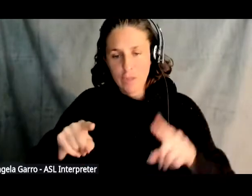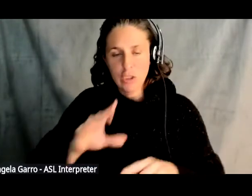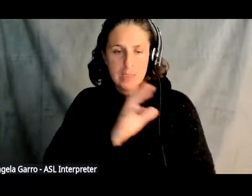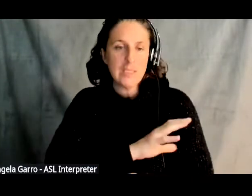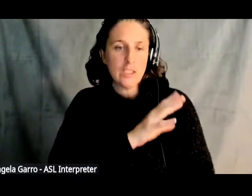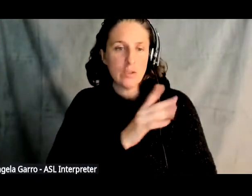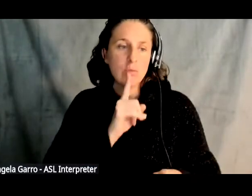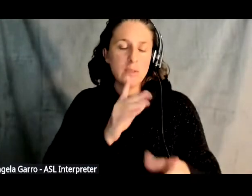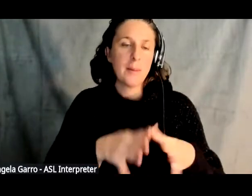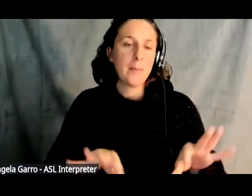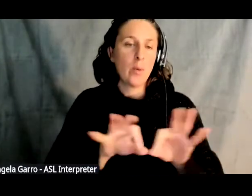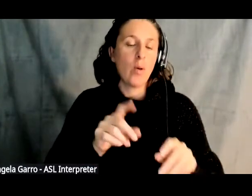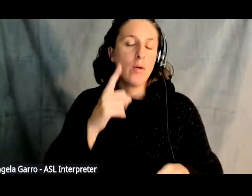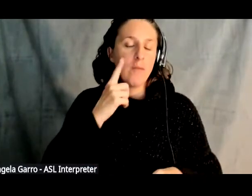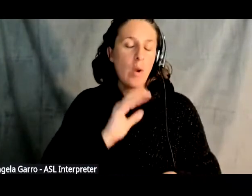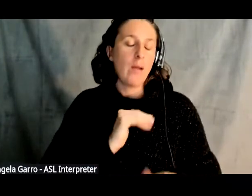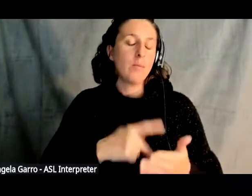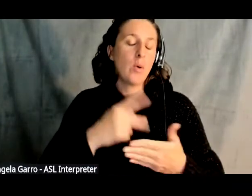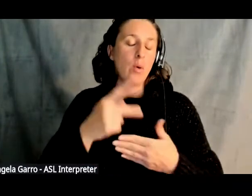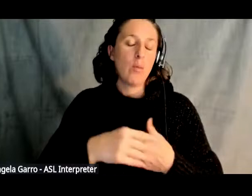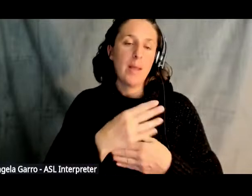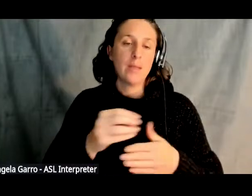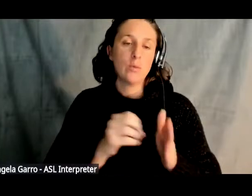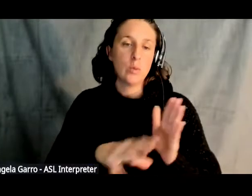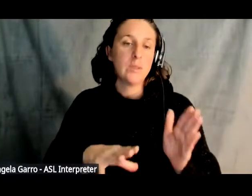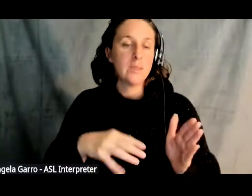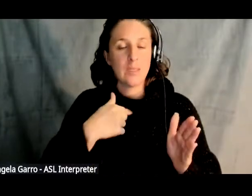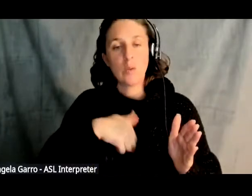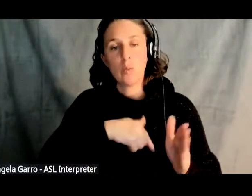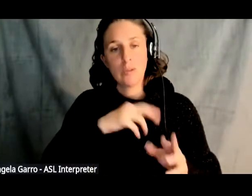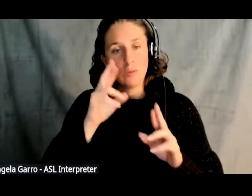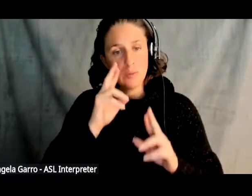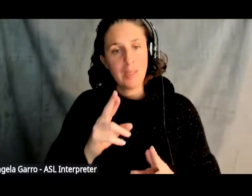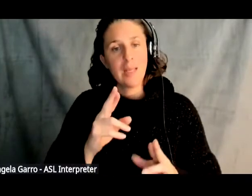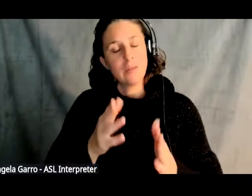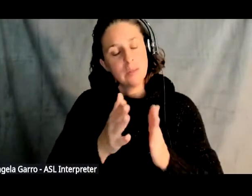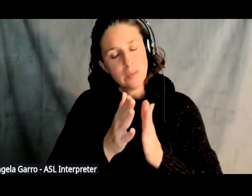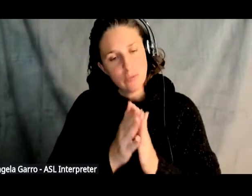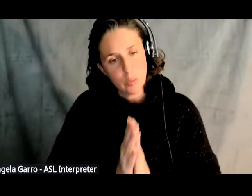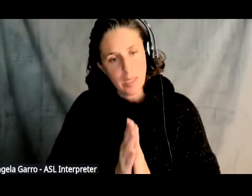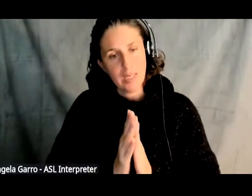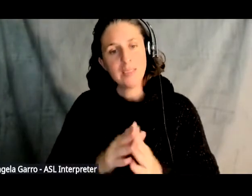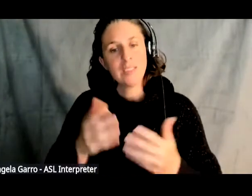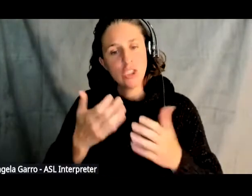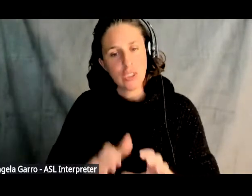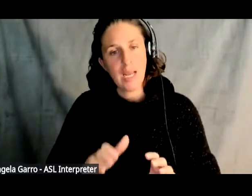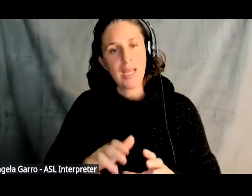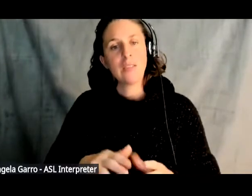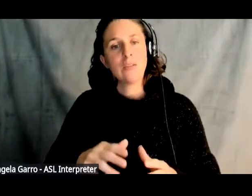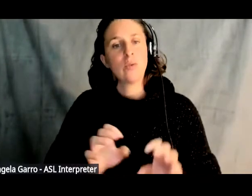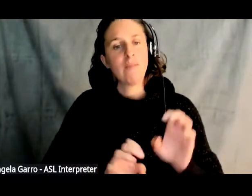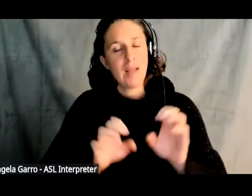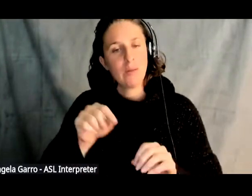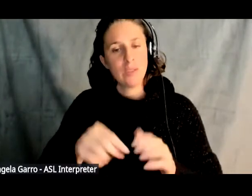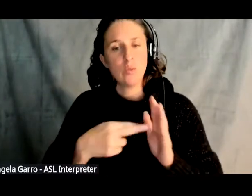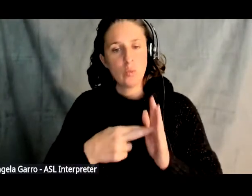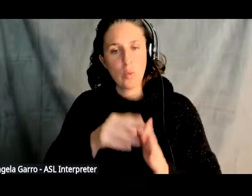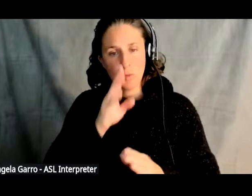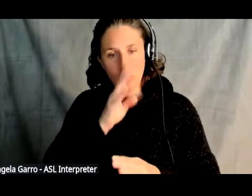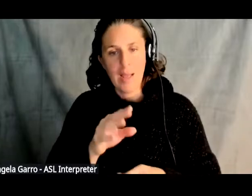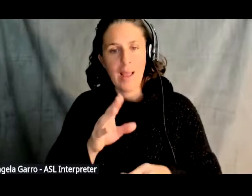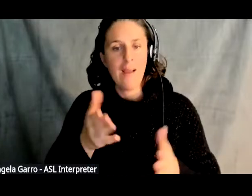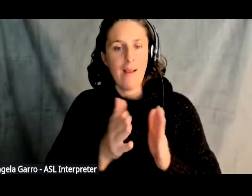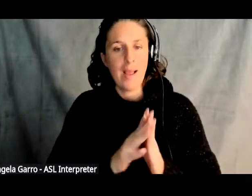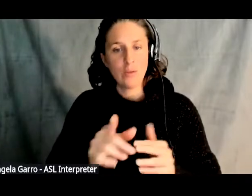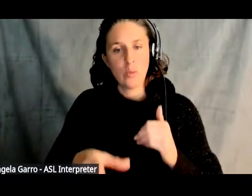our students. We respectfully request a chance to discuss the value of the role directly and ask that it be added to